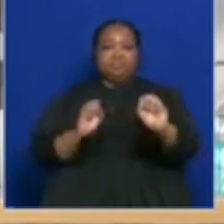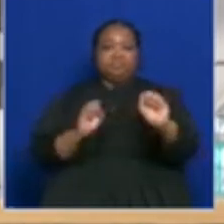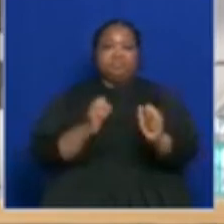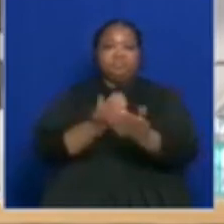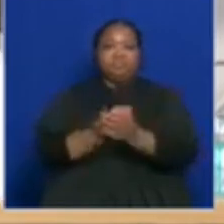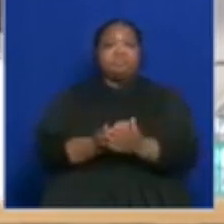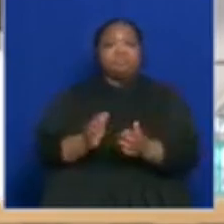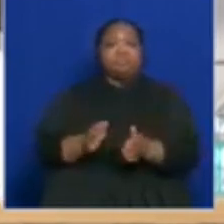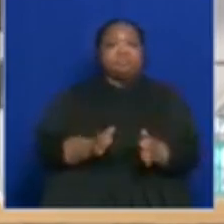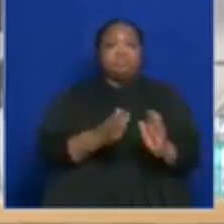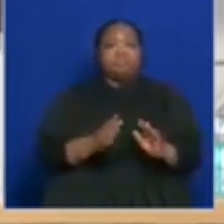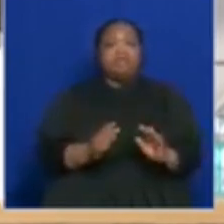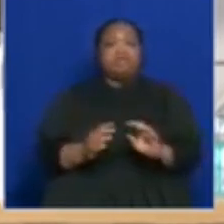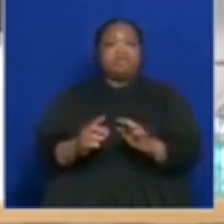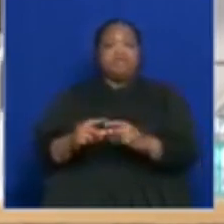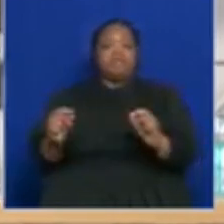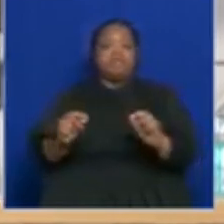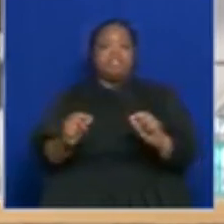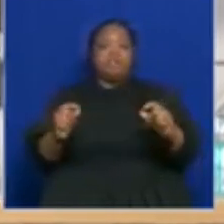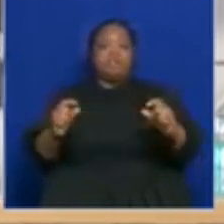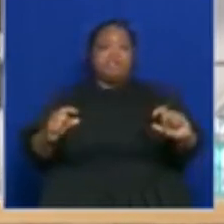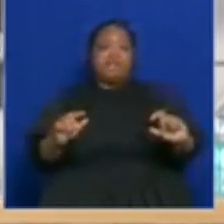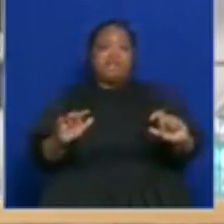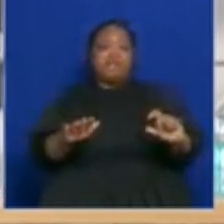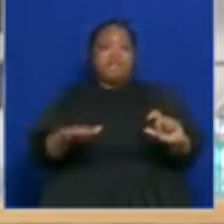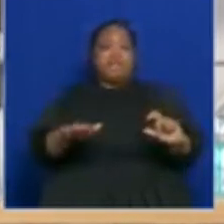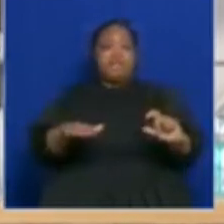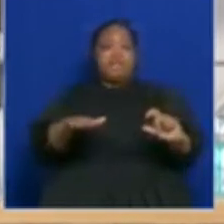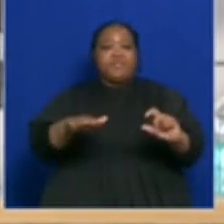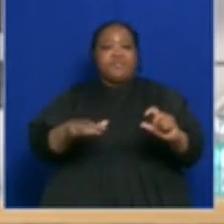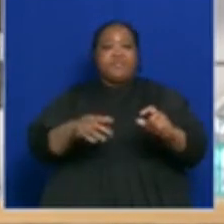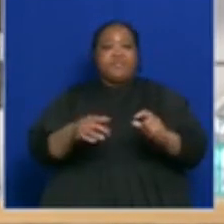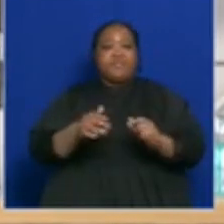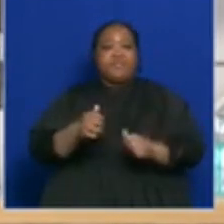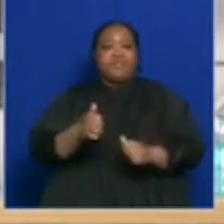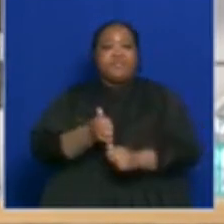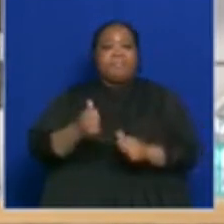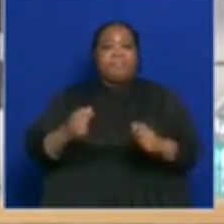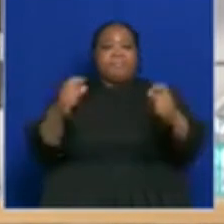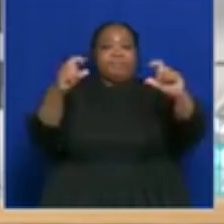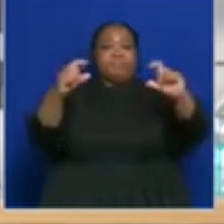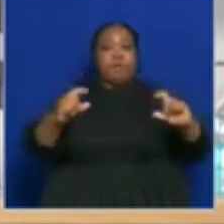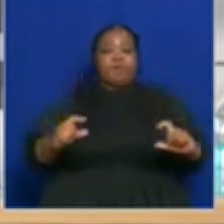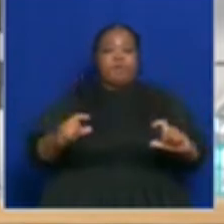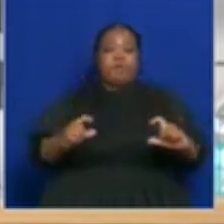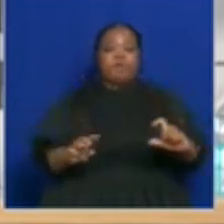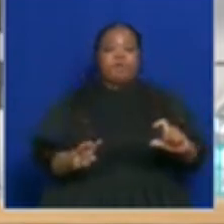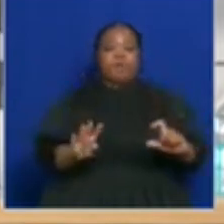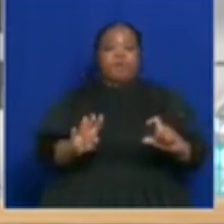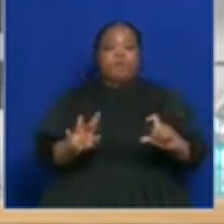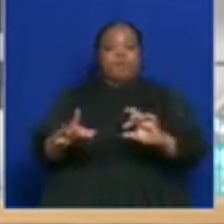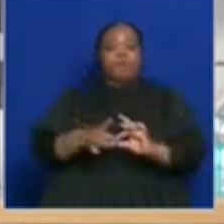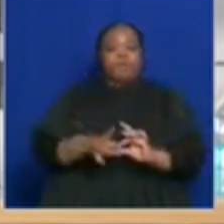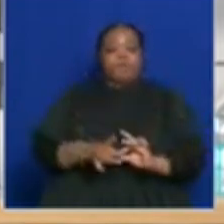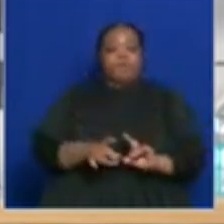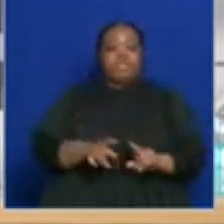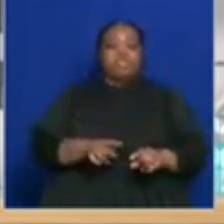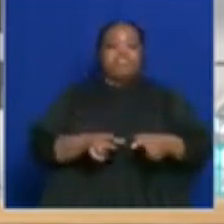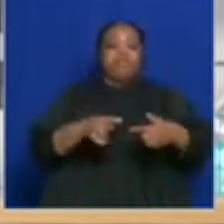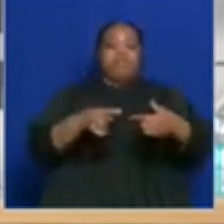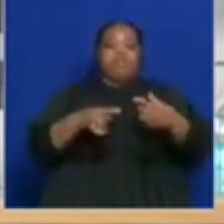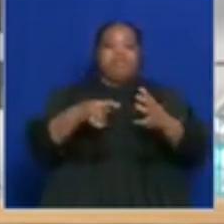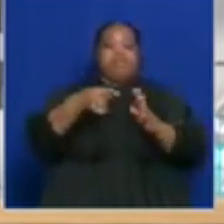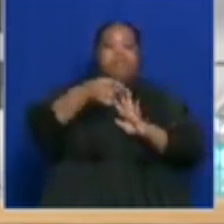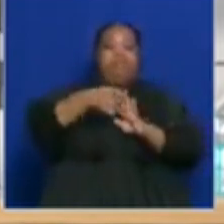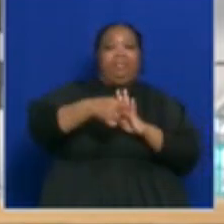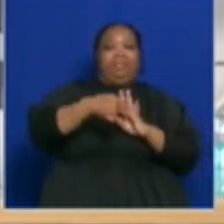15, under different 4 sub-paragraphs, you deal with your relationships with different persons. So when the time comes,